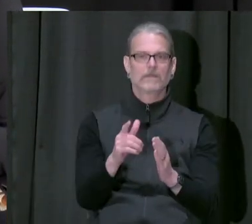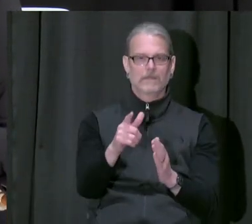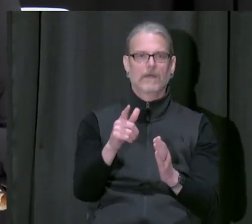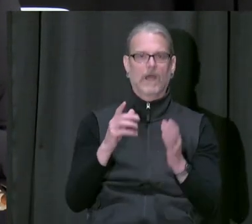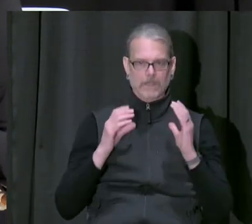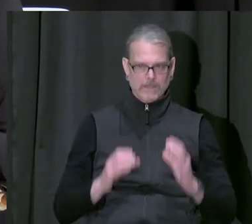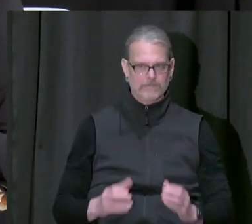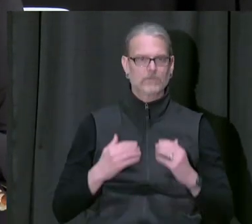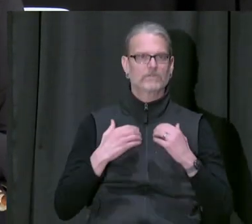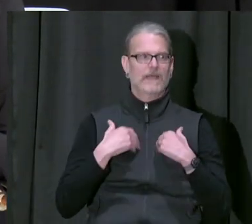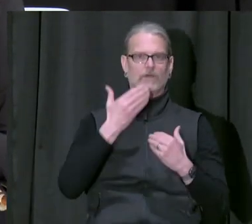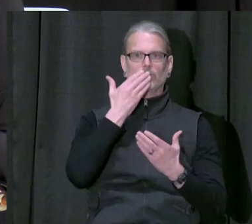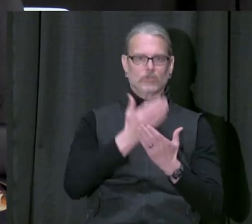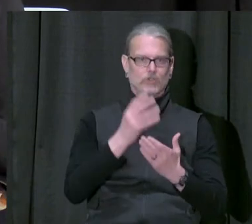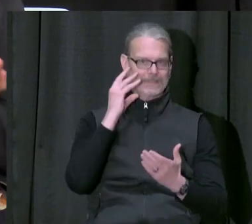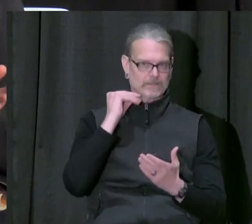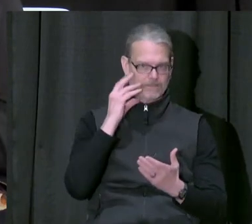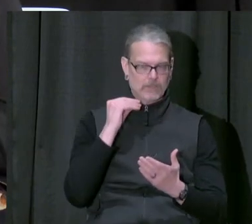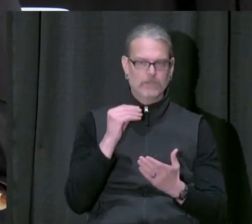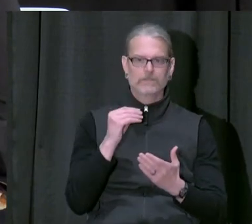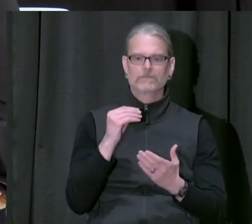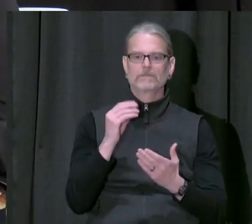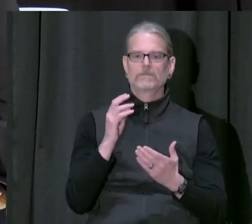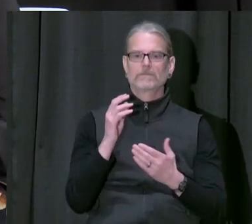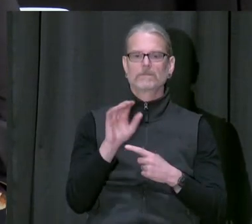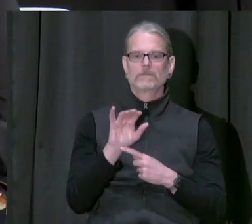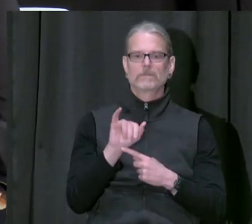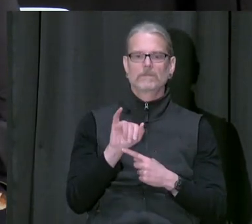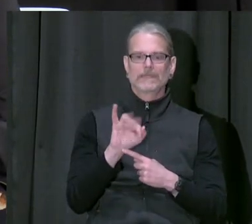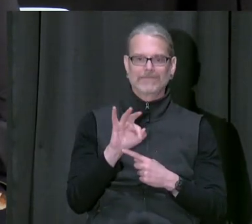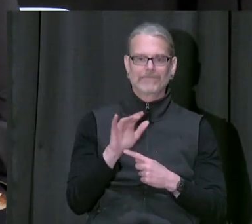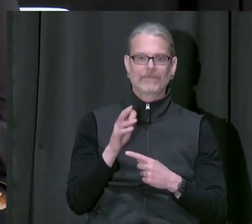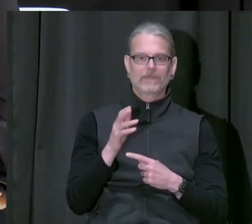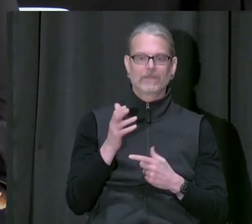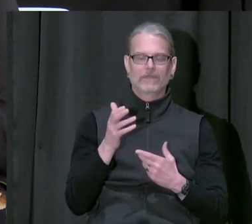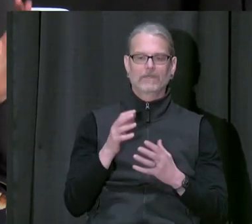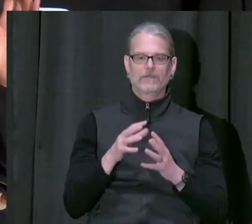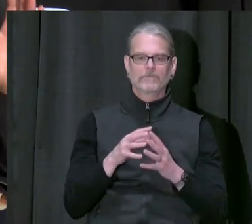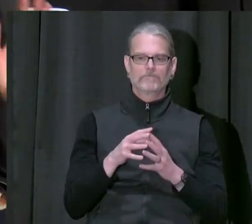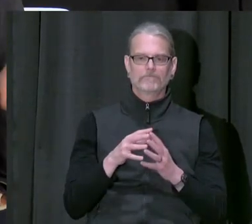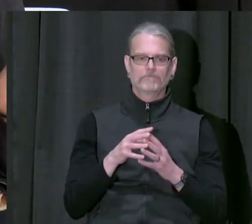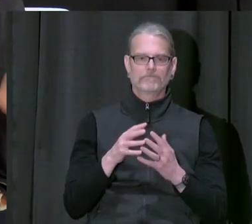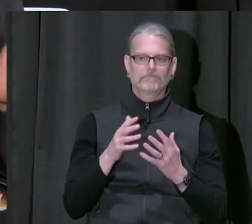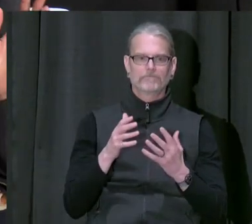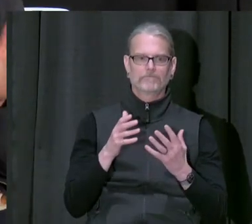have an accessible experience, whether they're from the whole